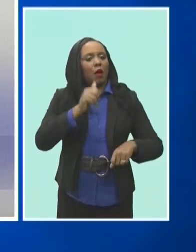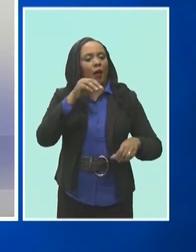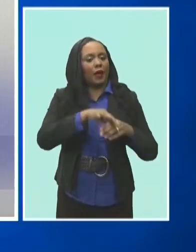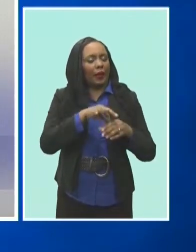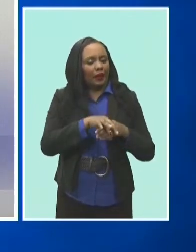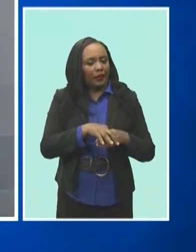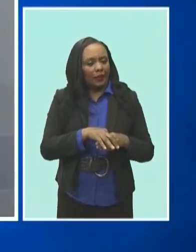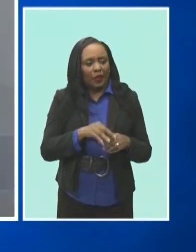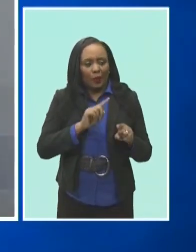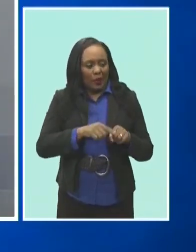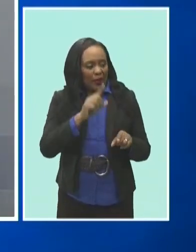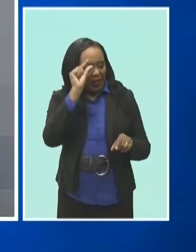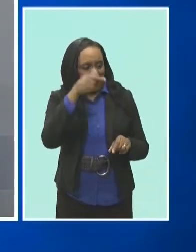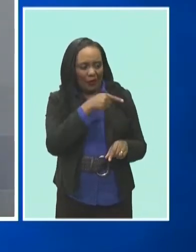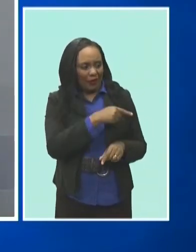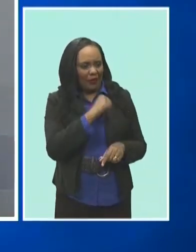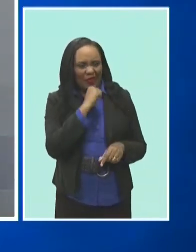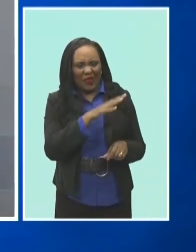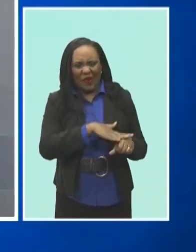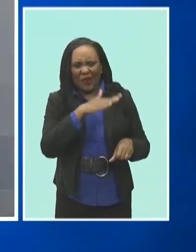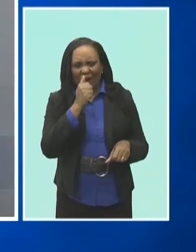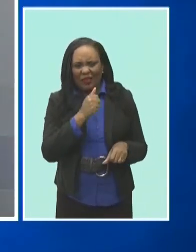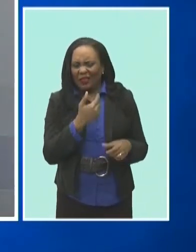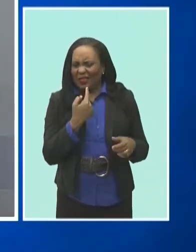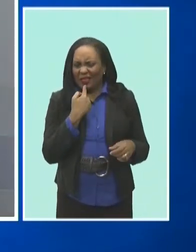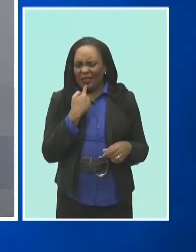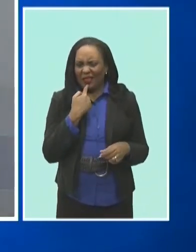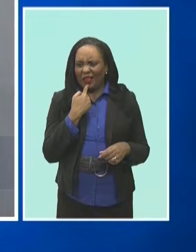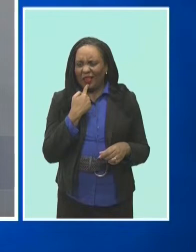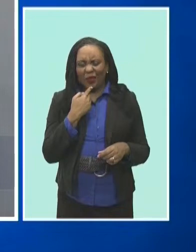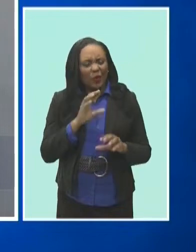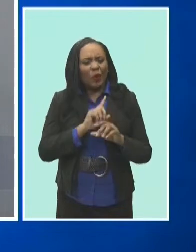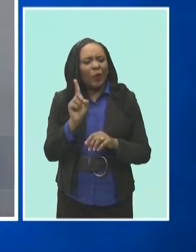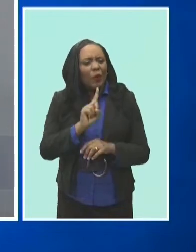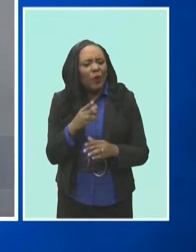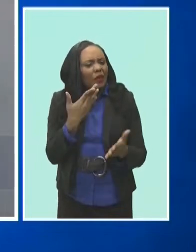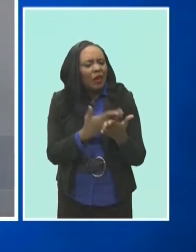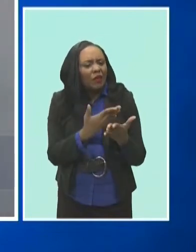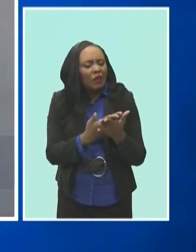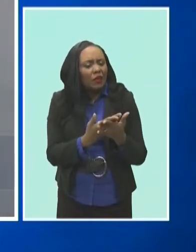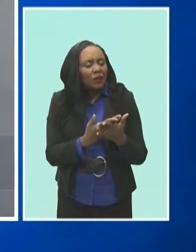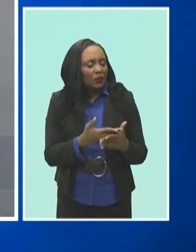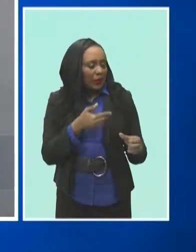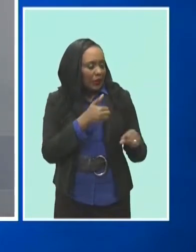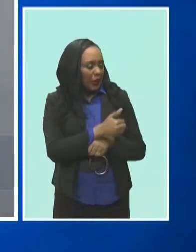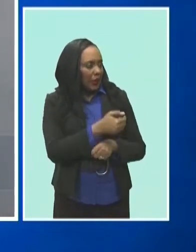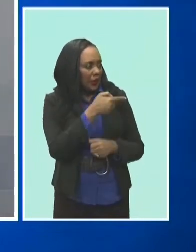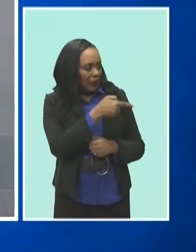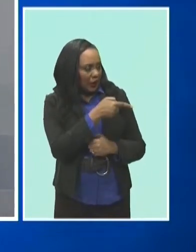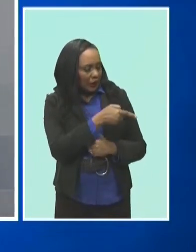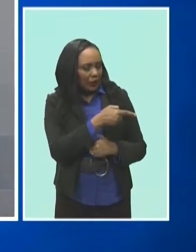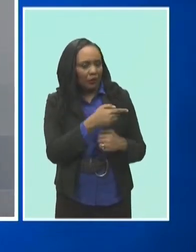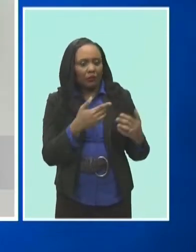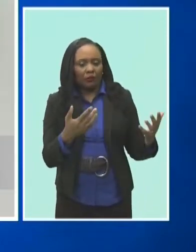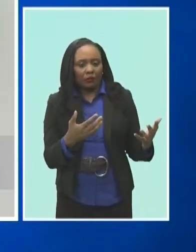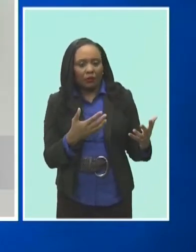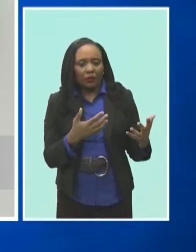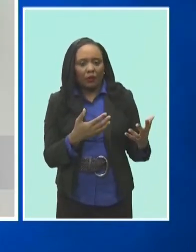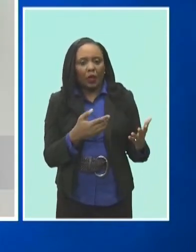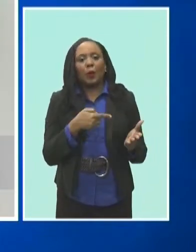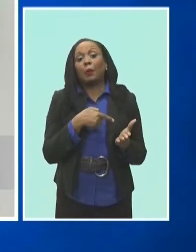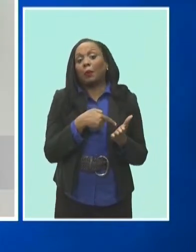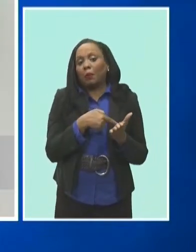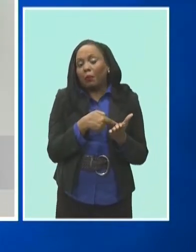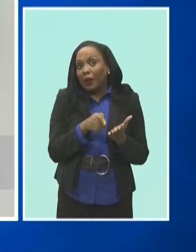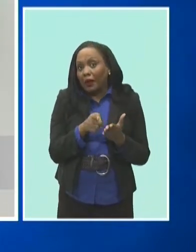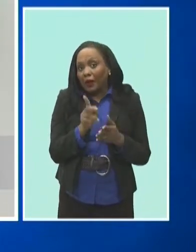to avoid them. Without providing a single piece of evidence, the leader of the opposition accused the APNU-AFC party of paying for the